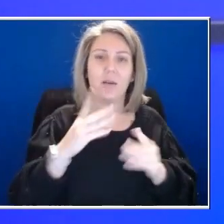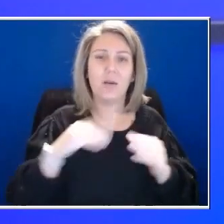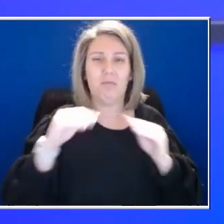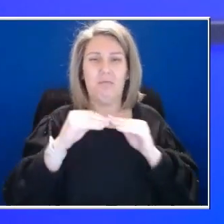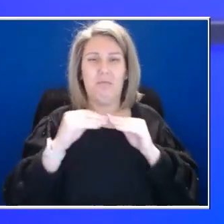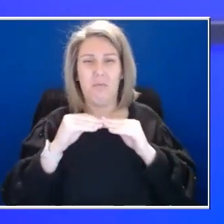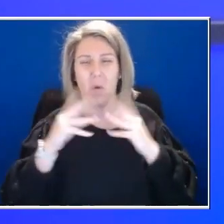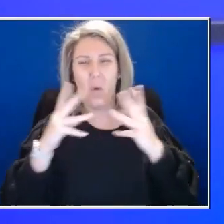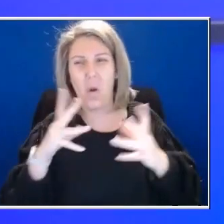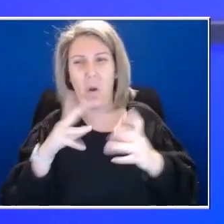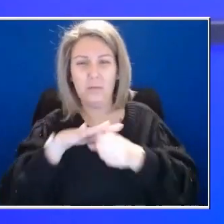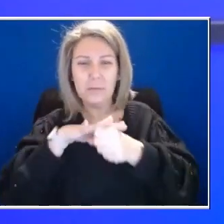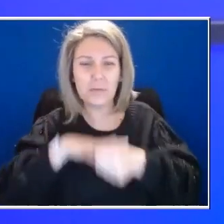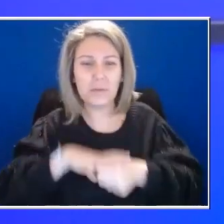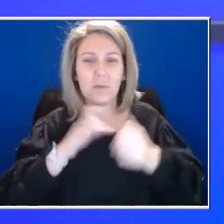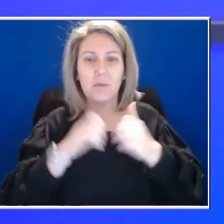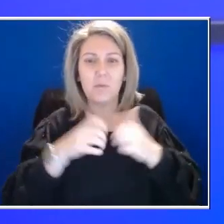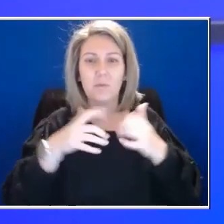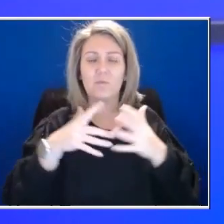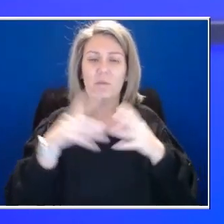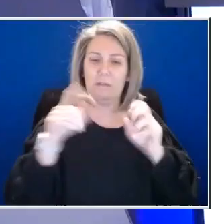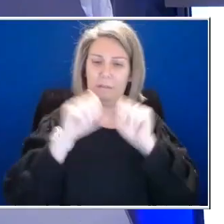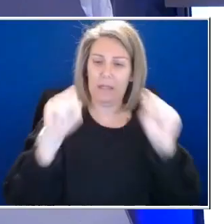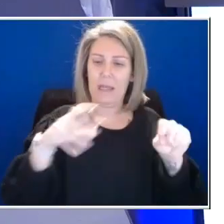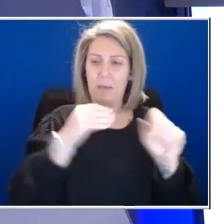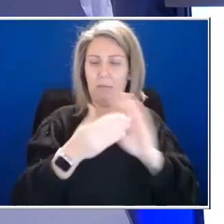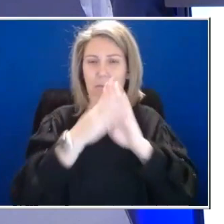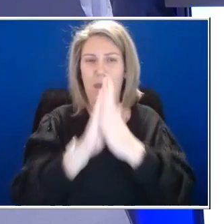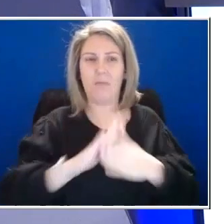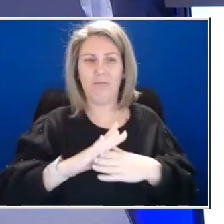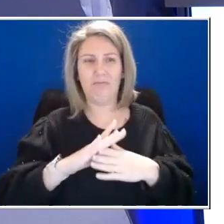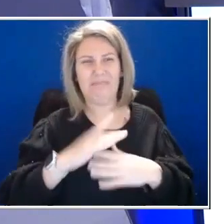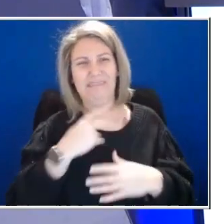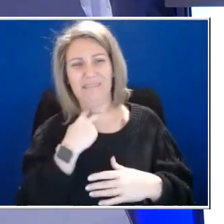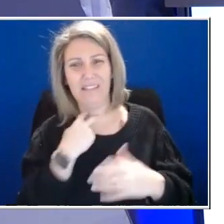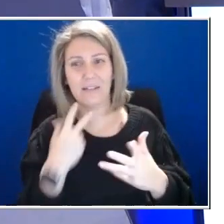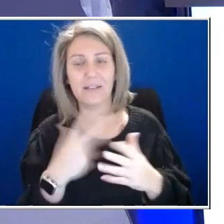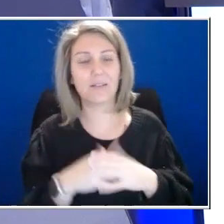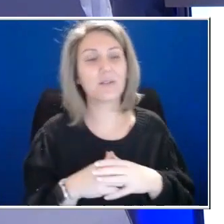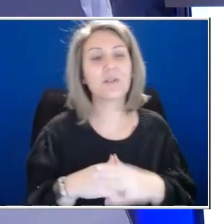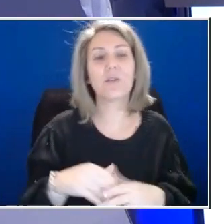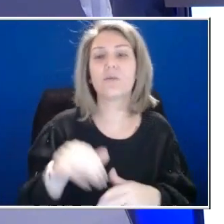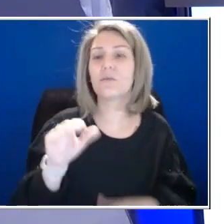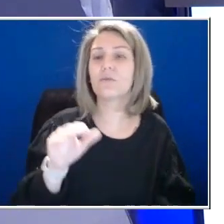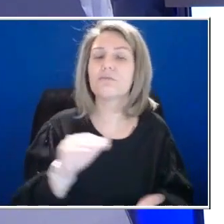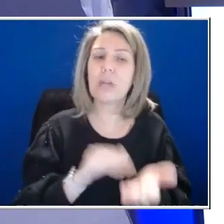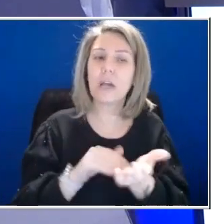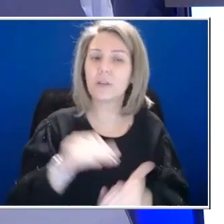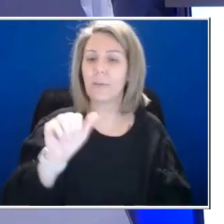a little blown out and become incompetent and those types of things. So Dr. Alley and his team knew exactly what this was